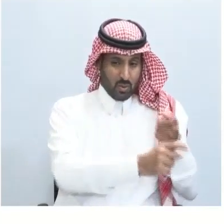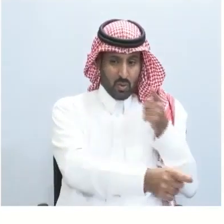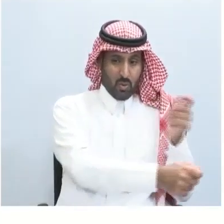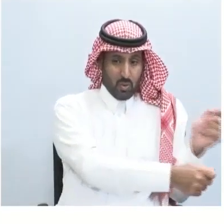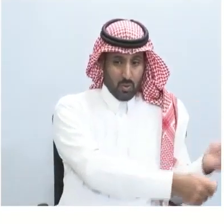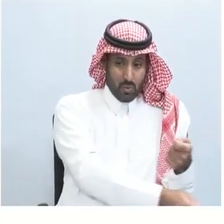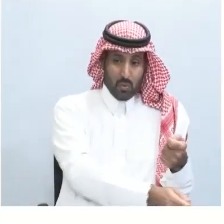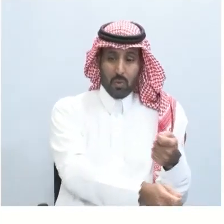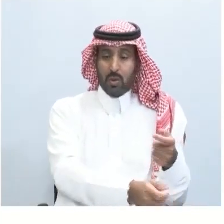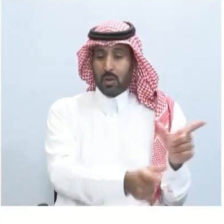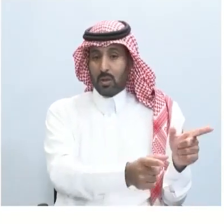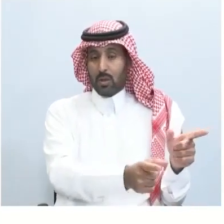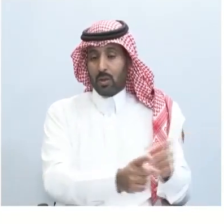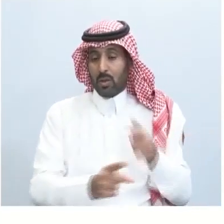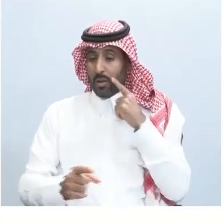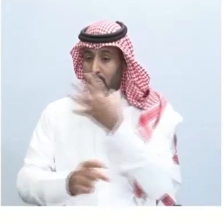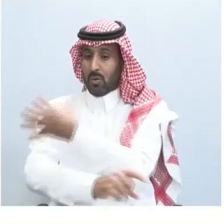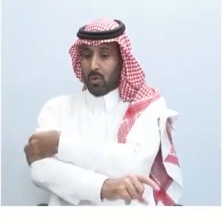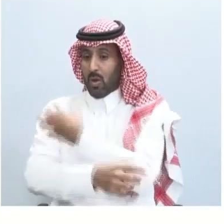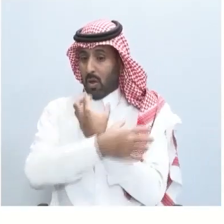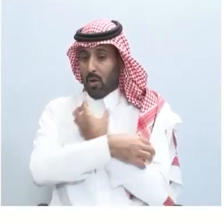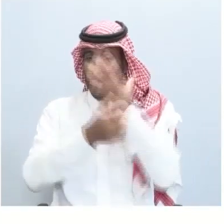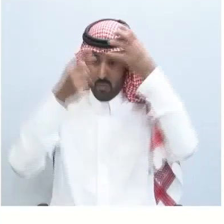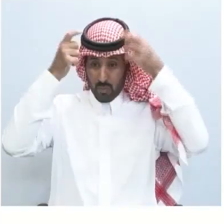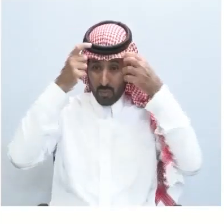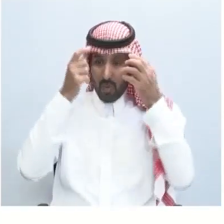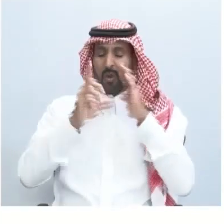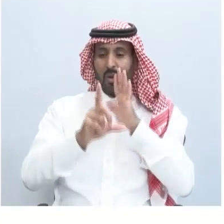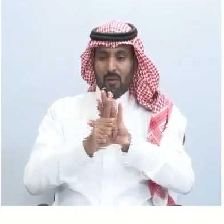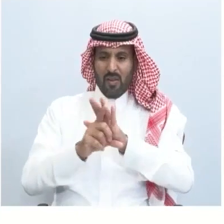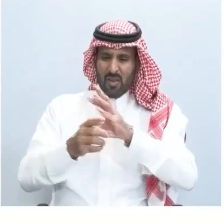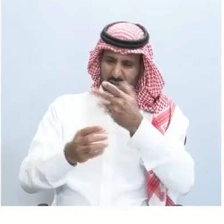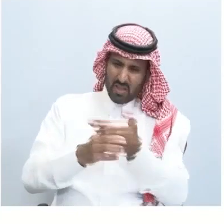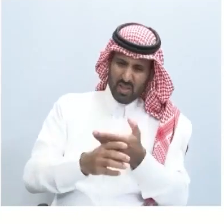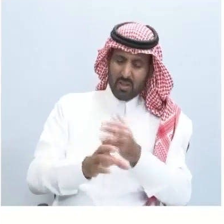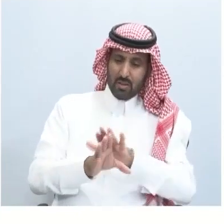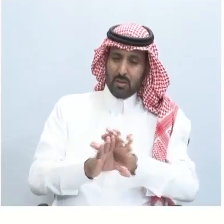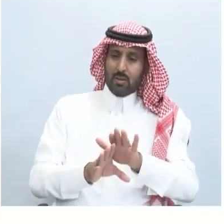one end. They also wear a lot of padding and helmets to avoid getting hurt.